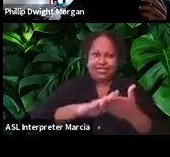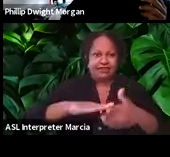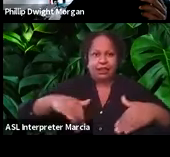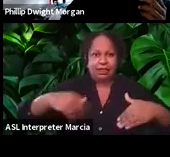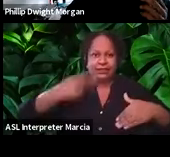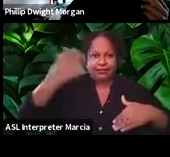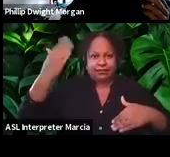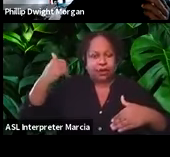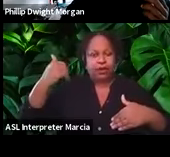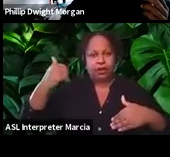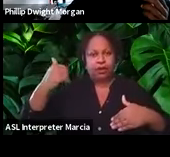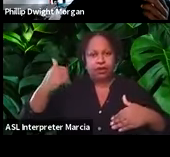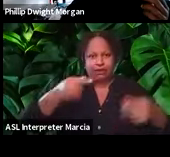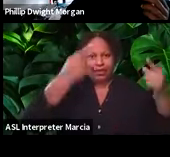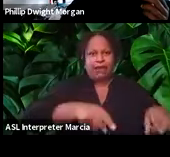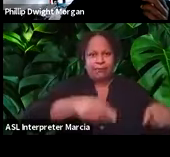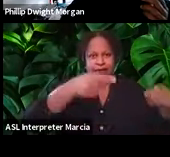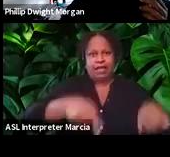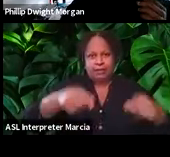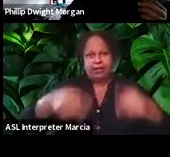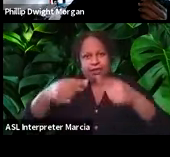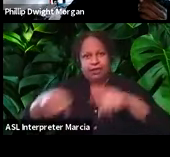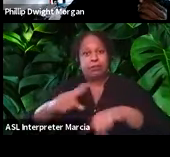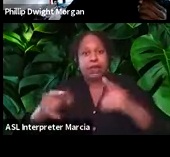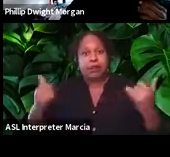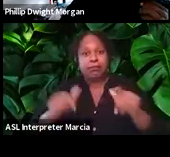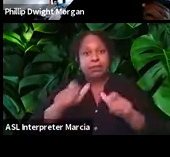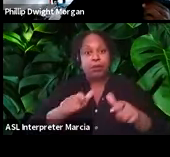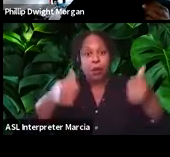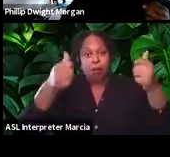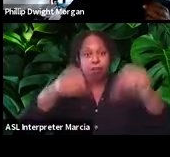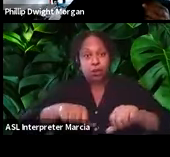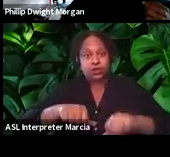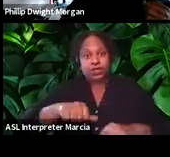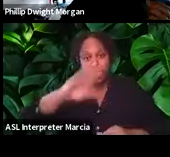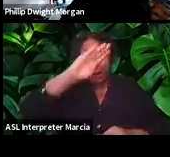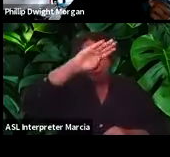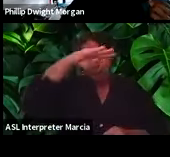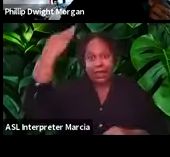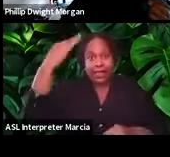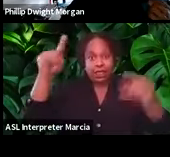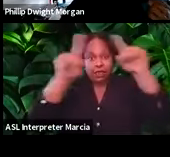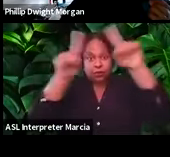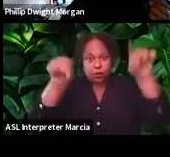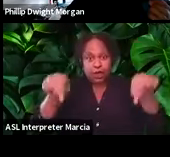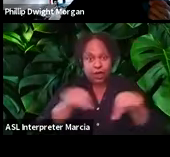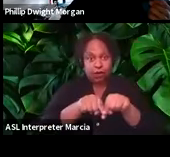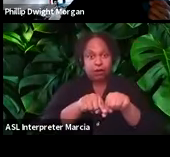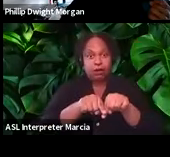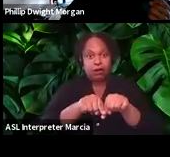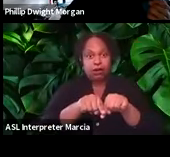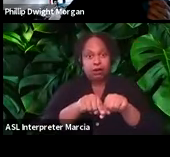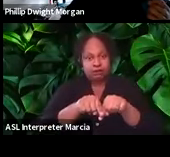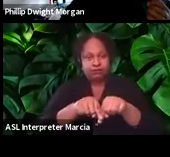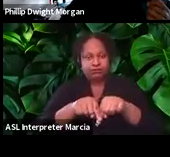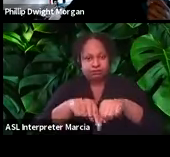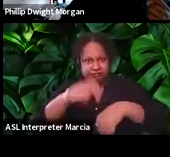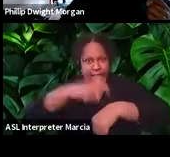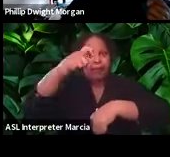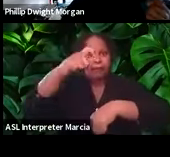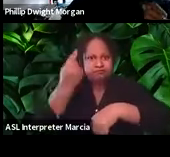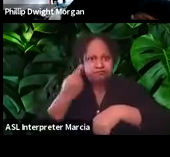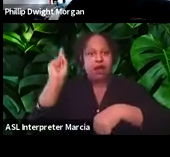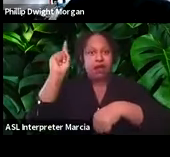cool. Now that everybody's posted this black square, that's literally a marker. So when you scroll back